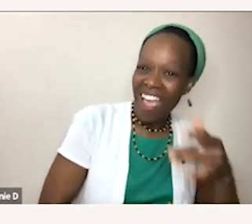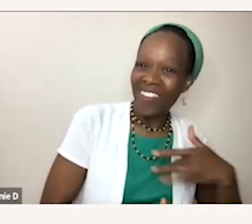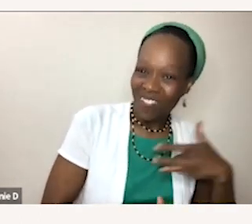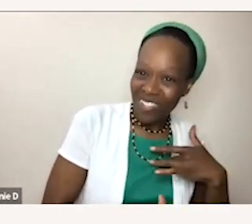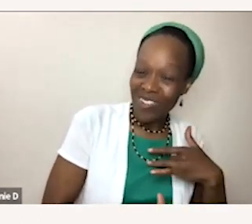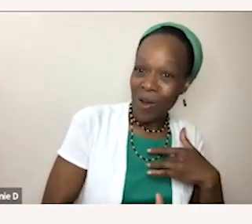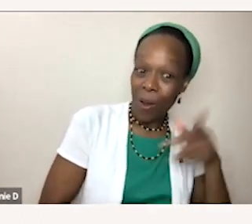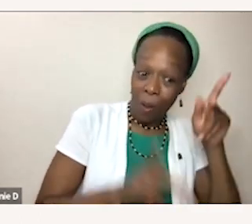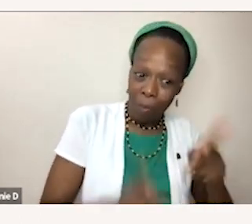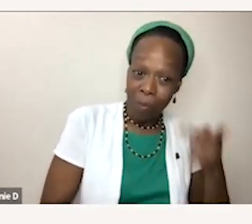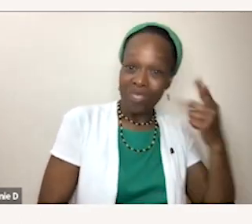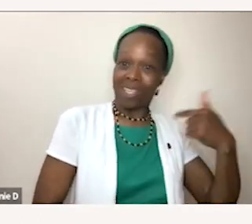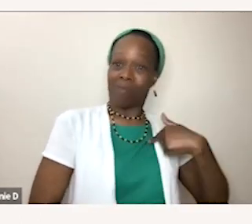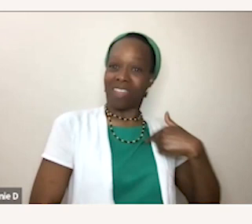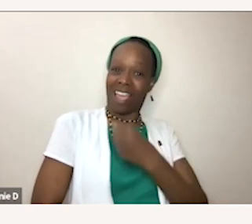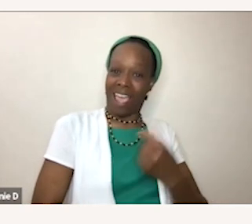seen and included.